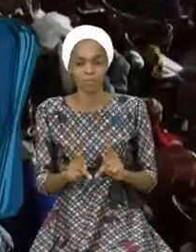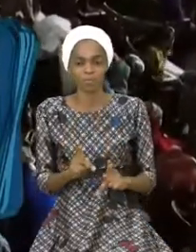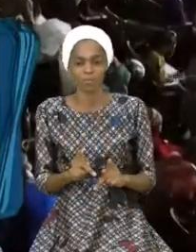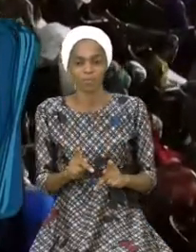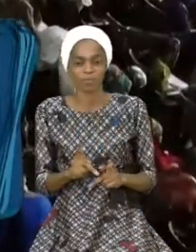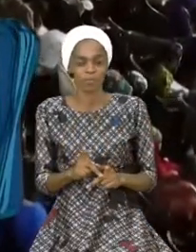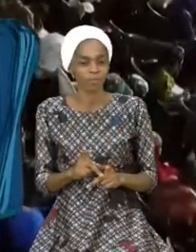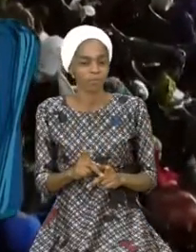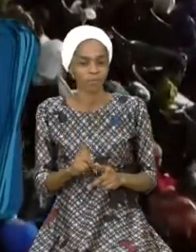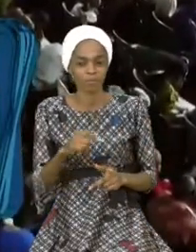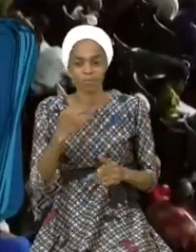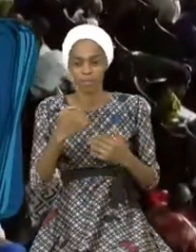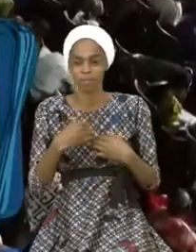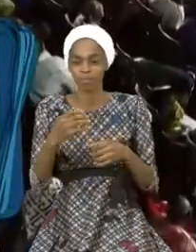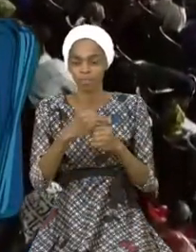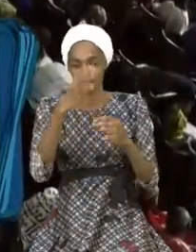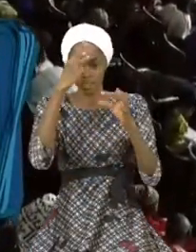who have just taken the decision